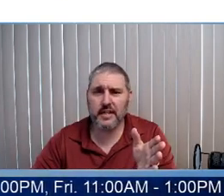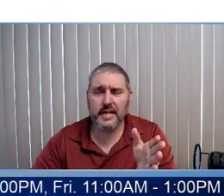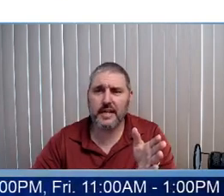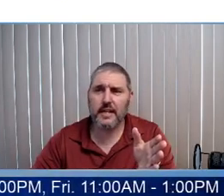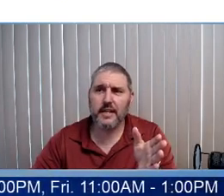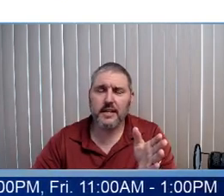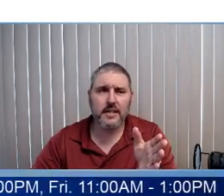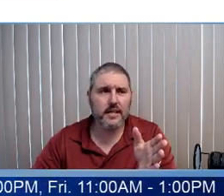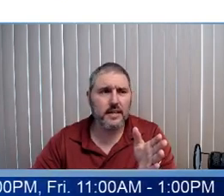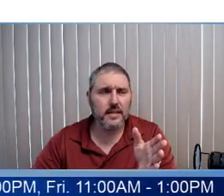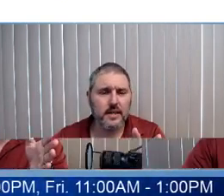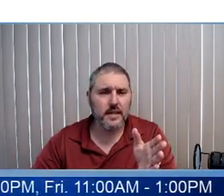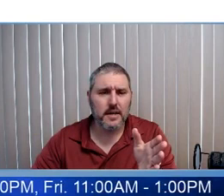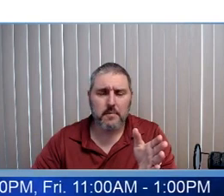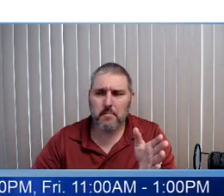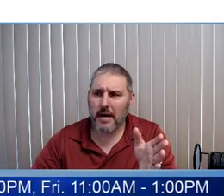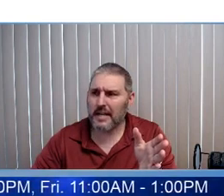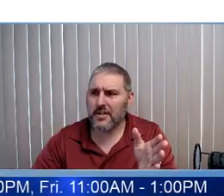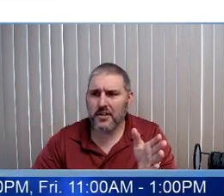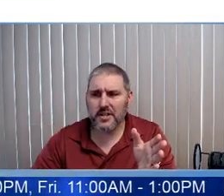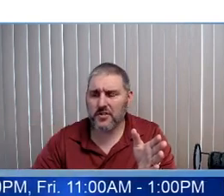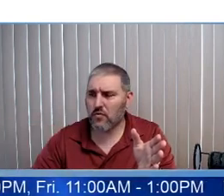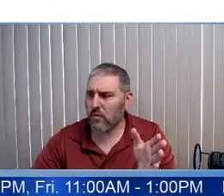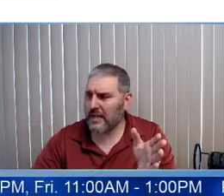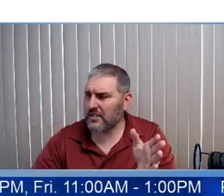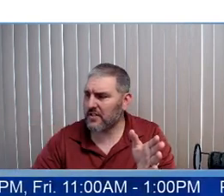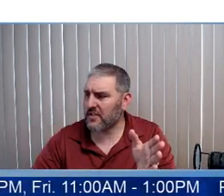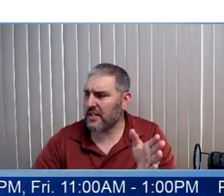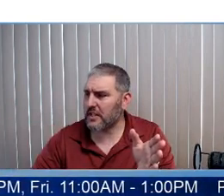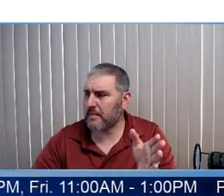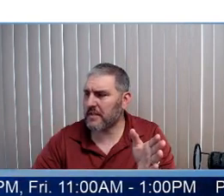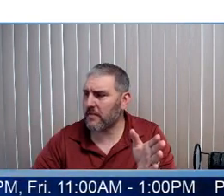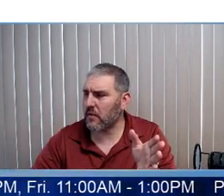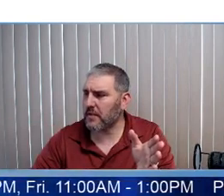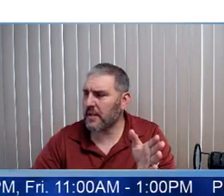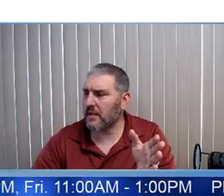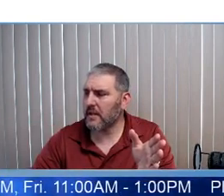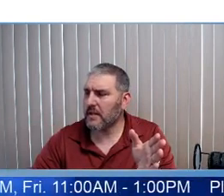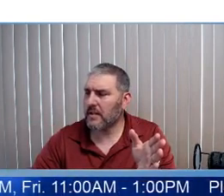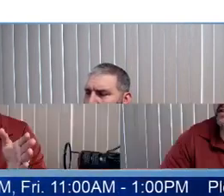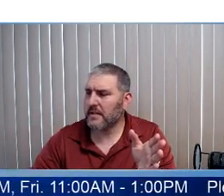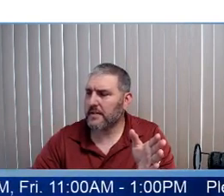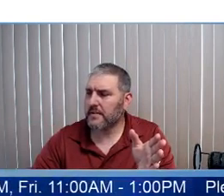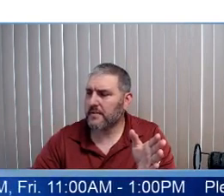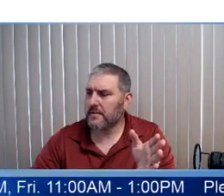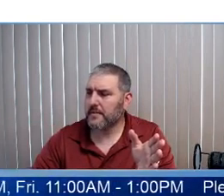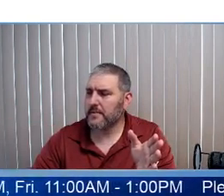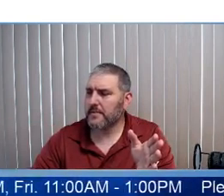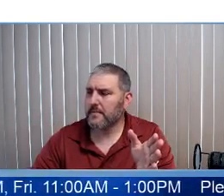arm and a leg. My goodness gracious, is it expensive over there.